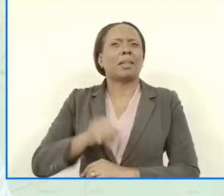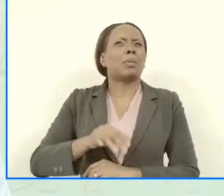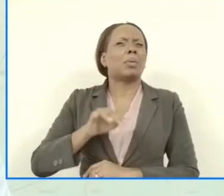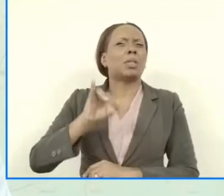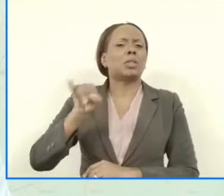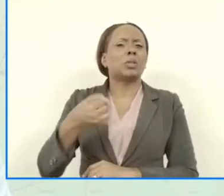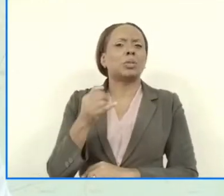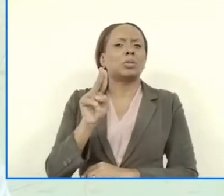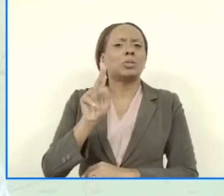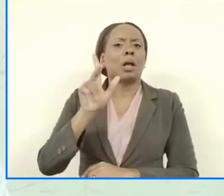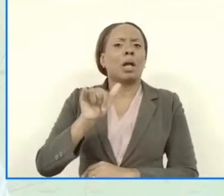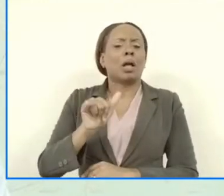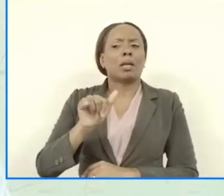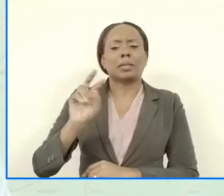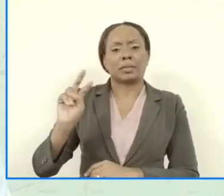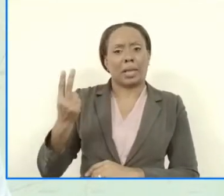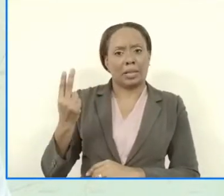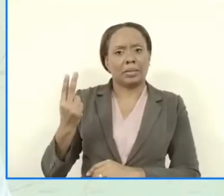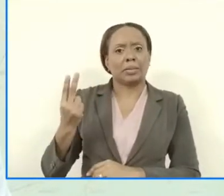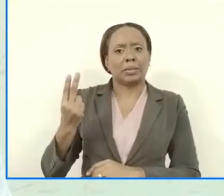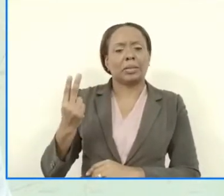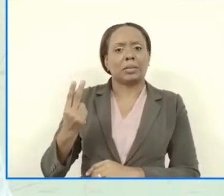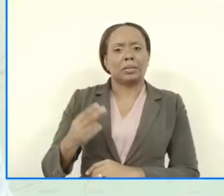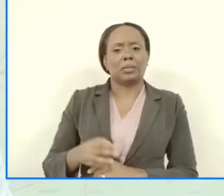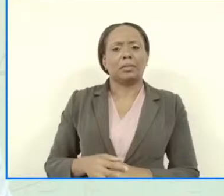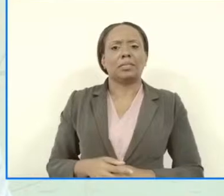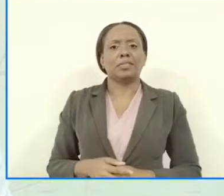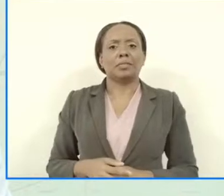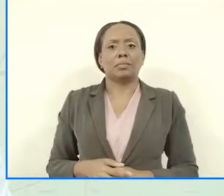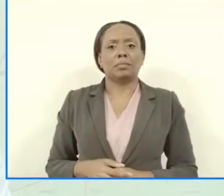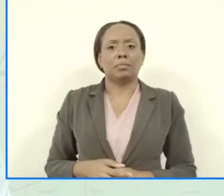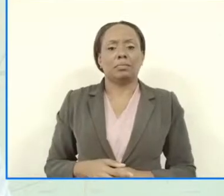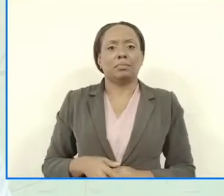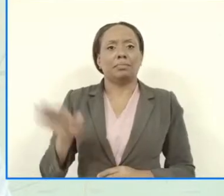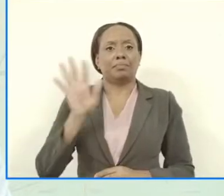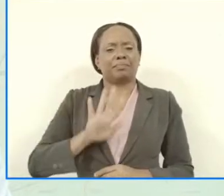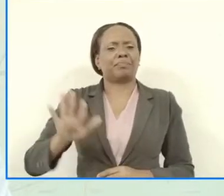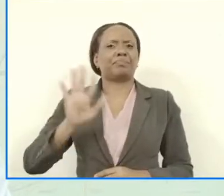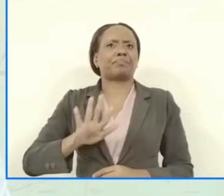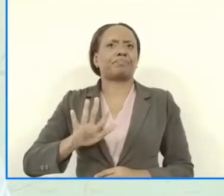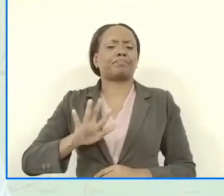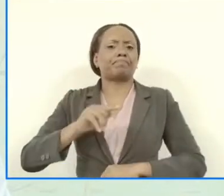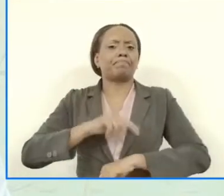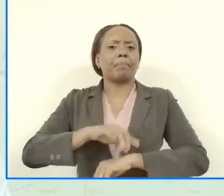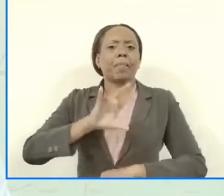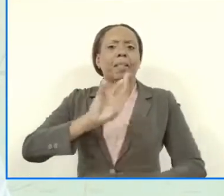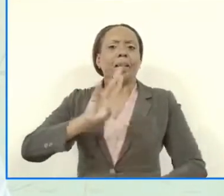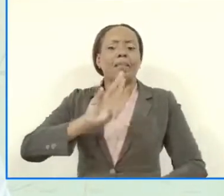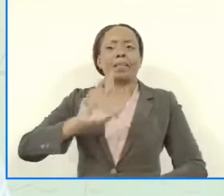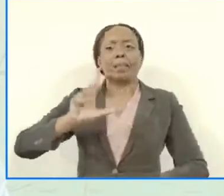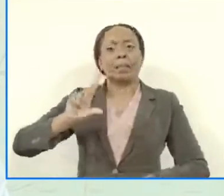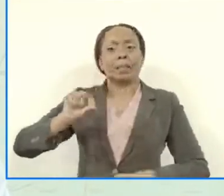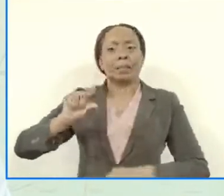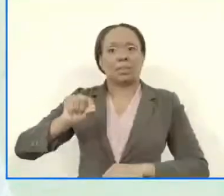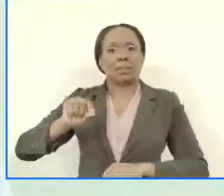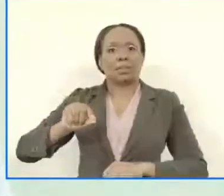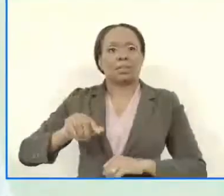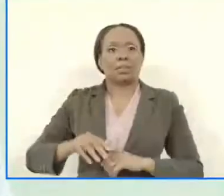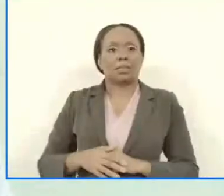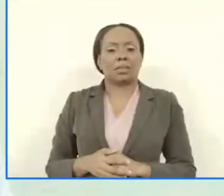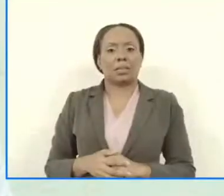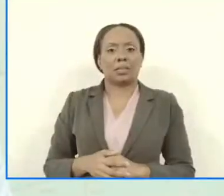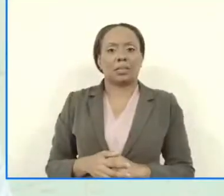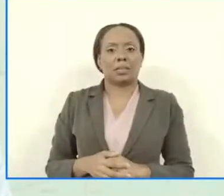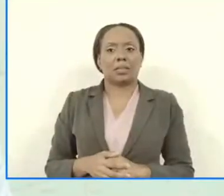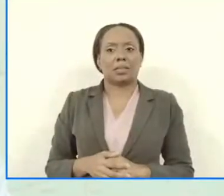July. And then approximately around 7:20 or so, we started to